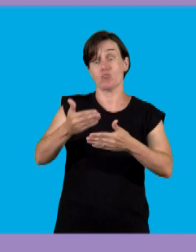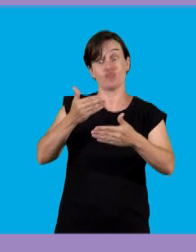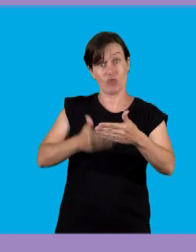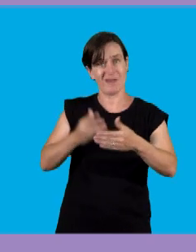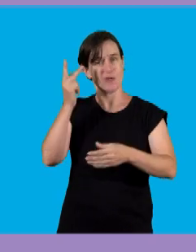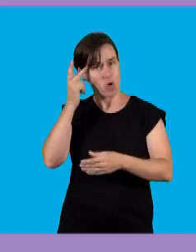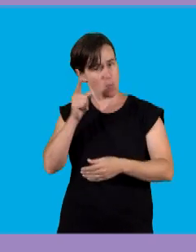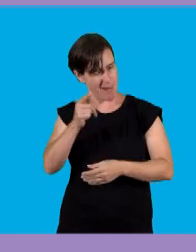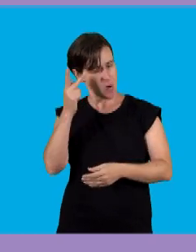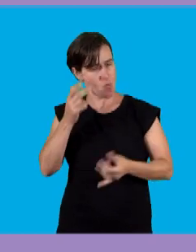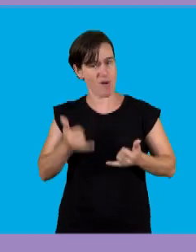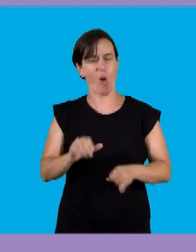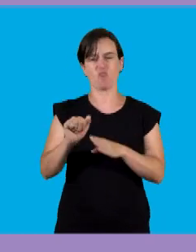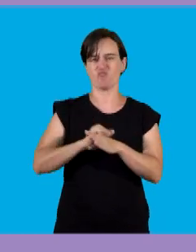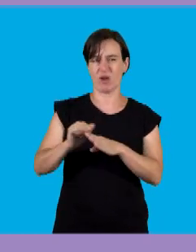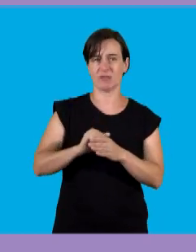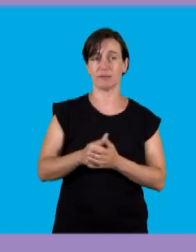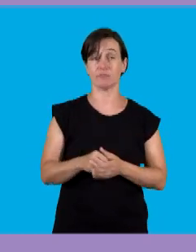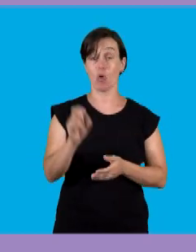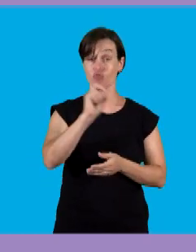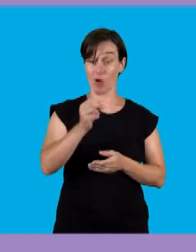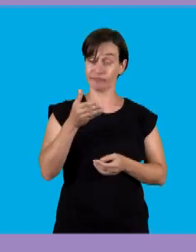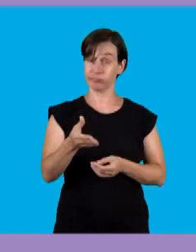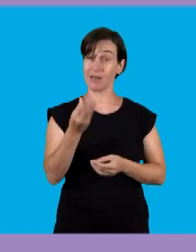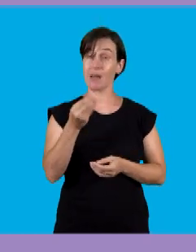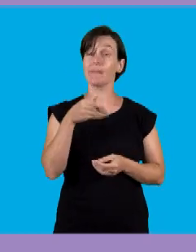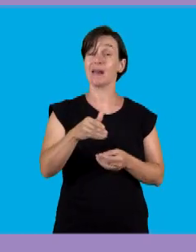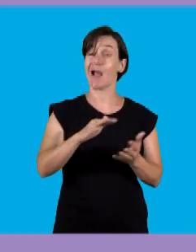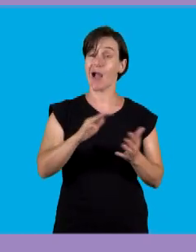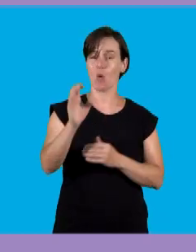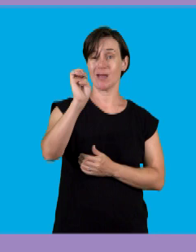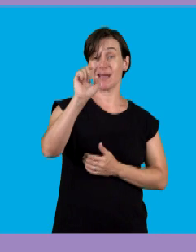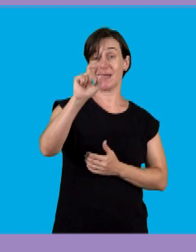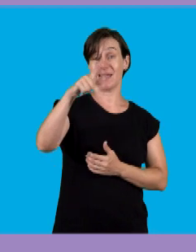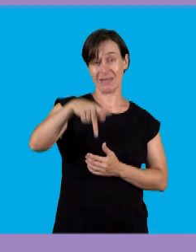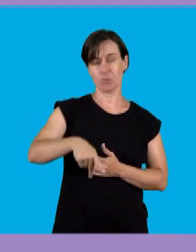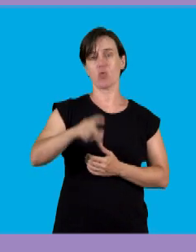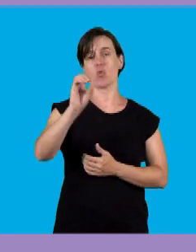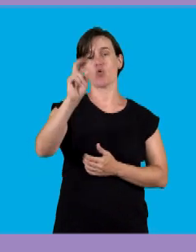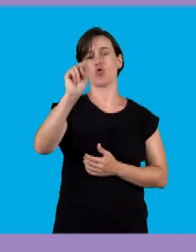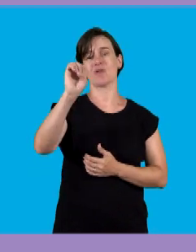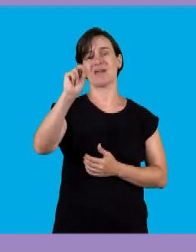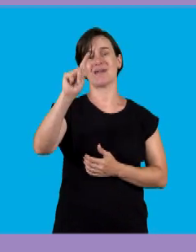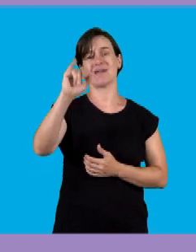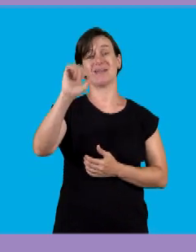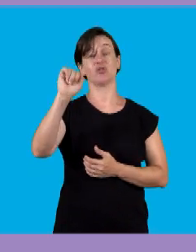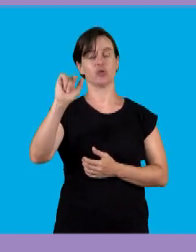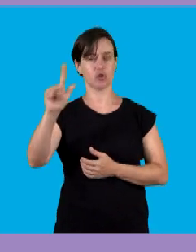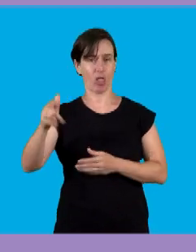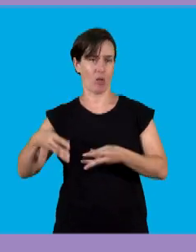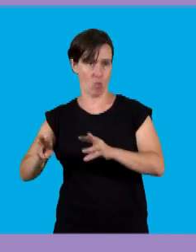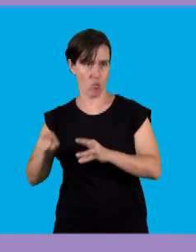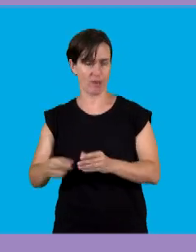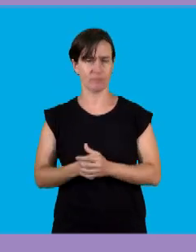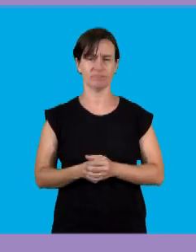practice. Let's write the following numbers in their exponential form. So firstly, we have an 8.